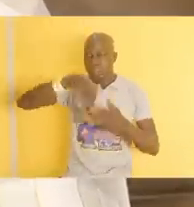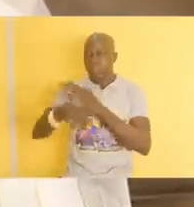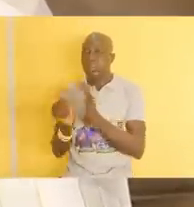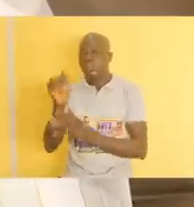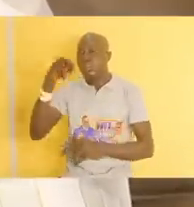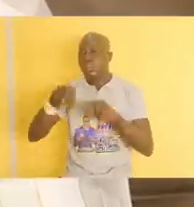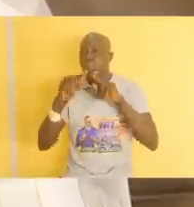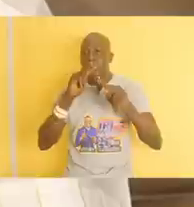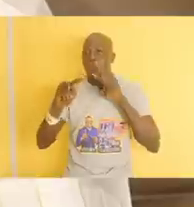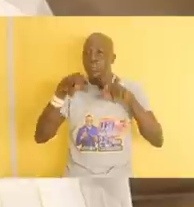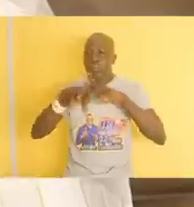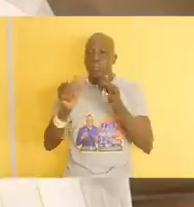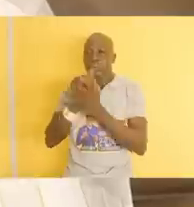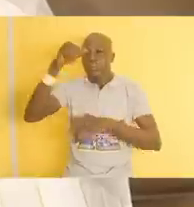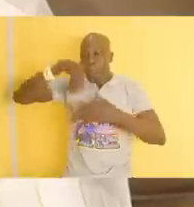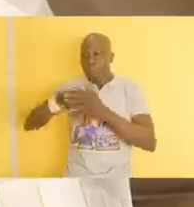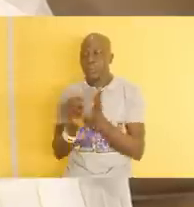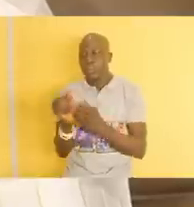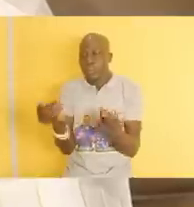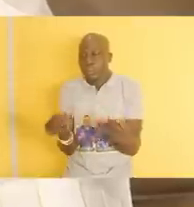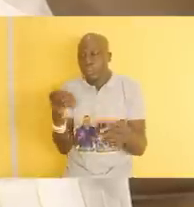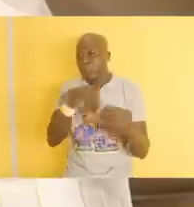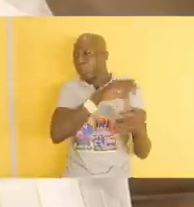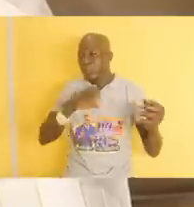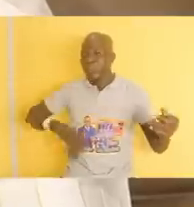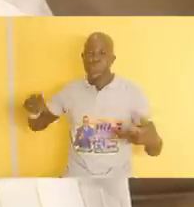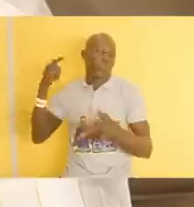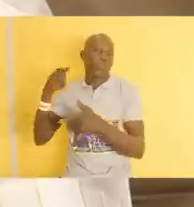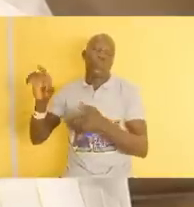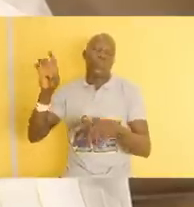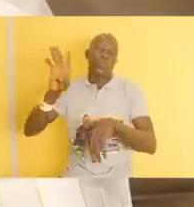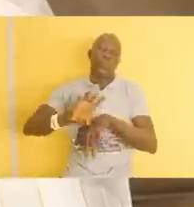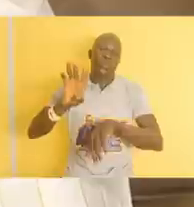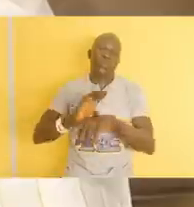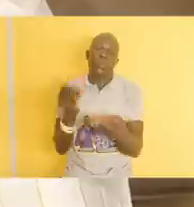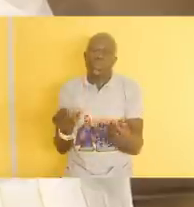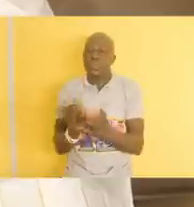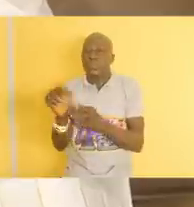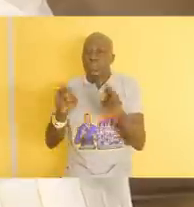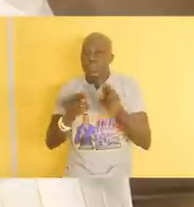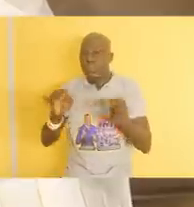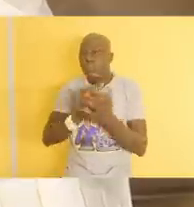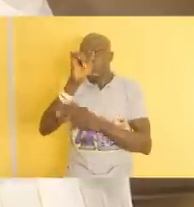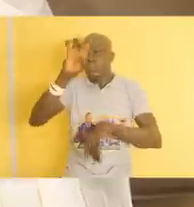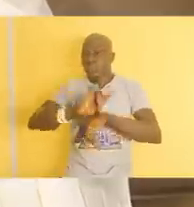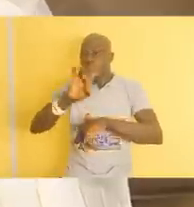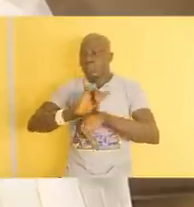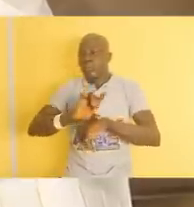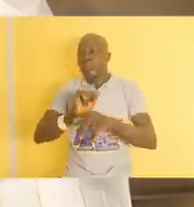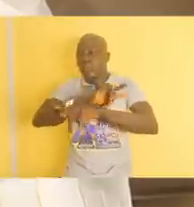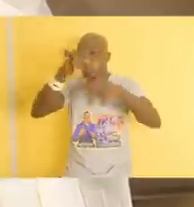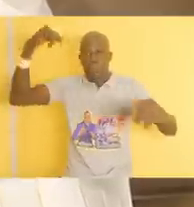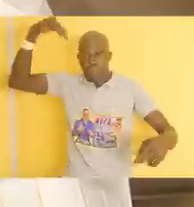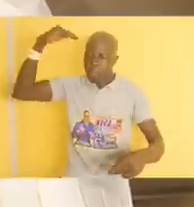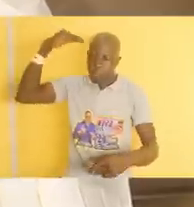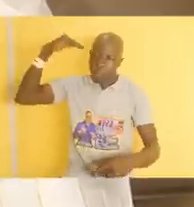J.P. Babasebioba. Lati jo seed of Agode Church. Land of reality. Tell you our name. Barimu Idiobi. Airport